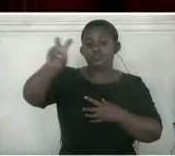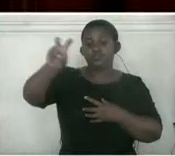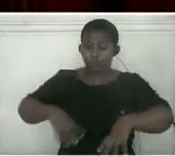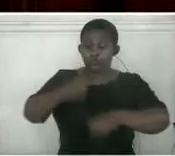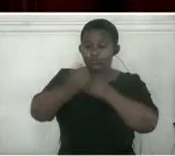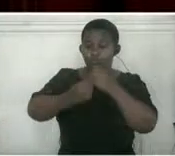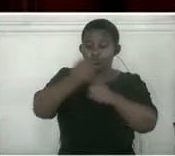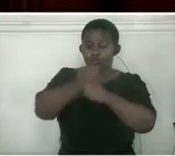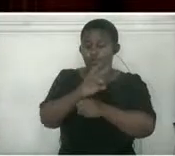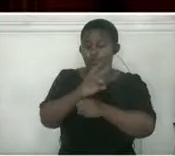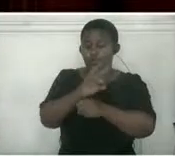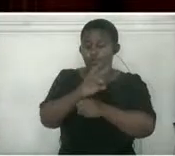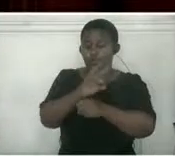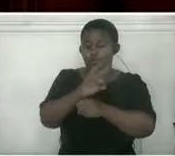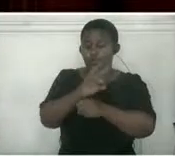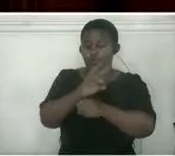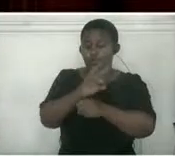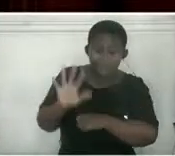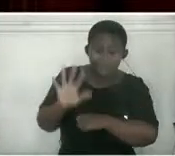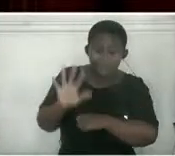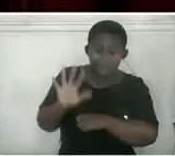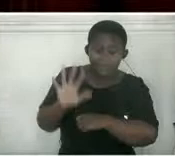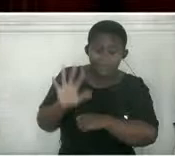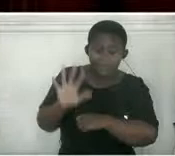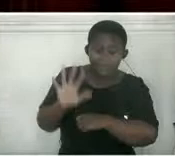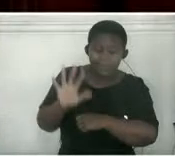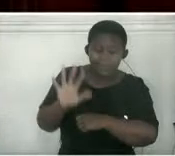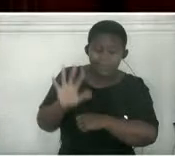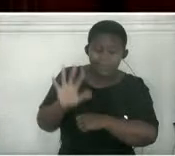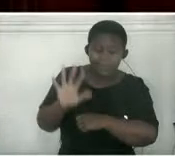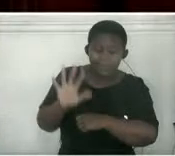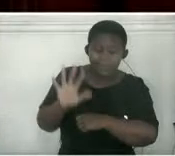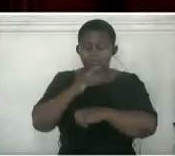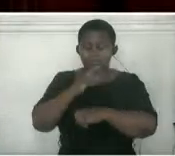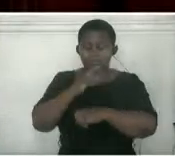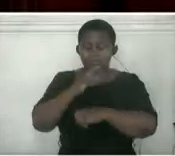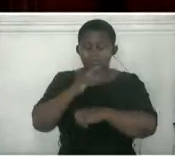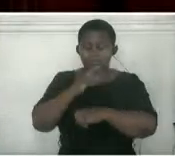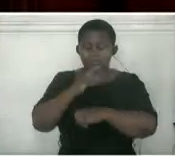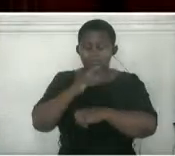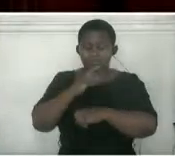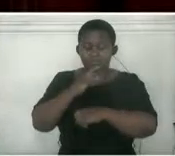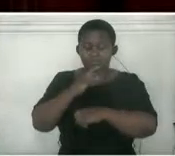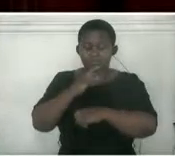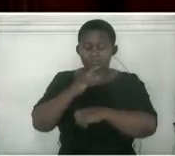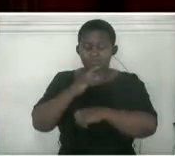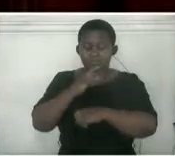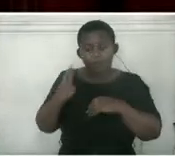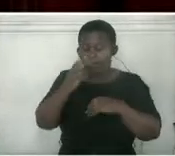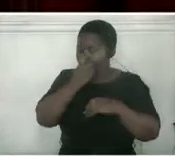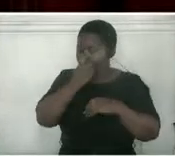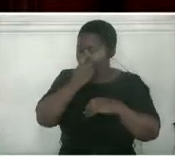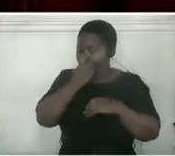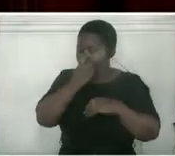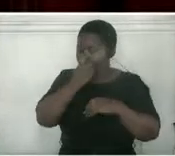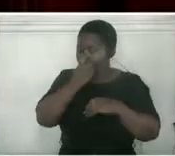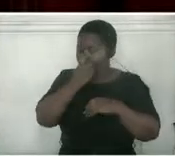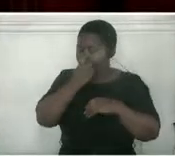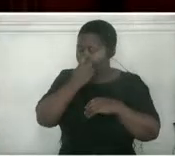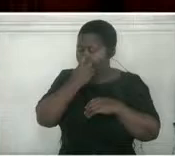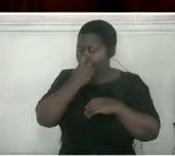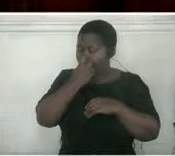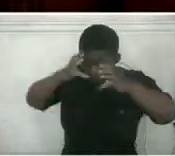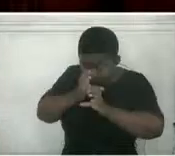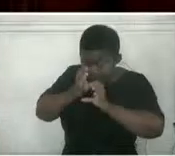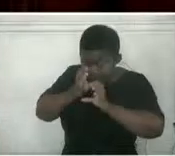are estimated at 40,000 countrywide. Nevertheless, this year we are focusing